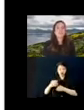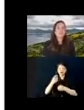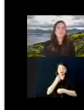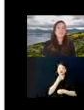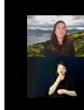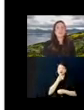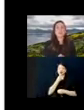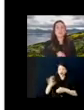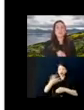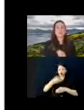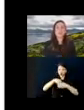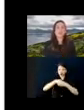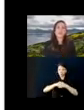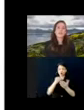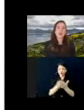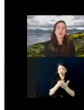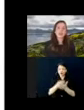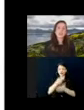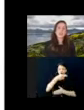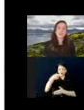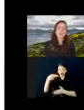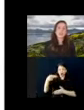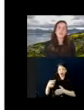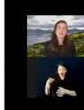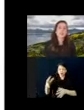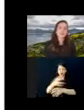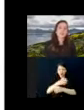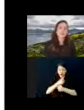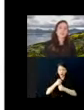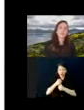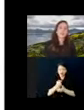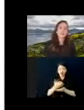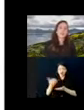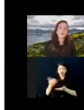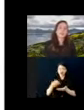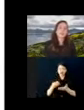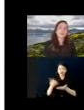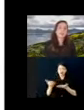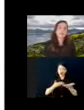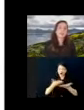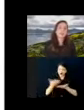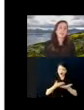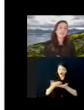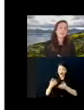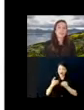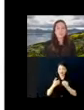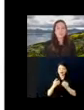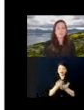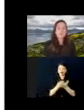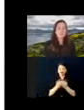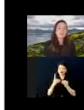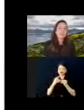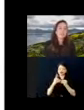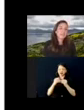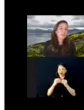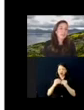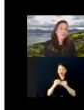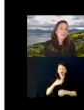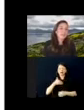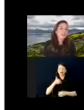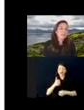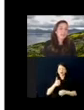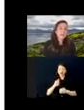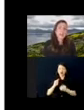interested in understanding, you know, kind of what kind of policies and programs can help make COVID-induced DFS